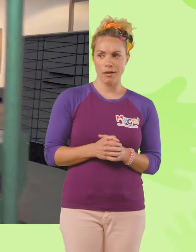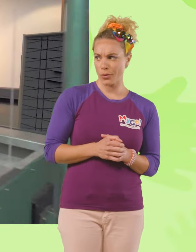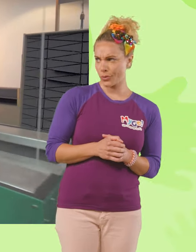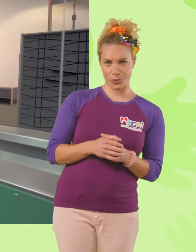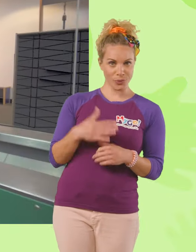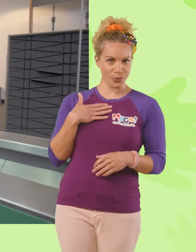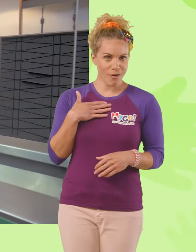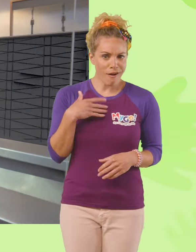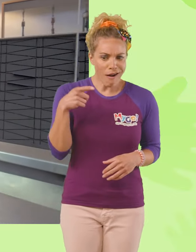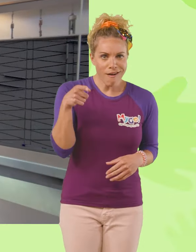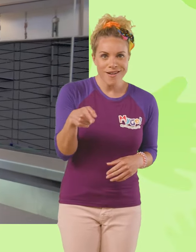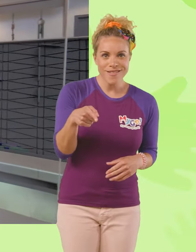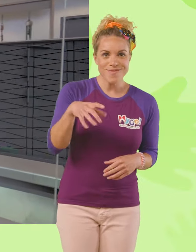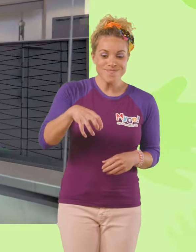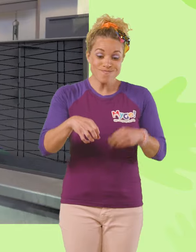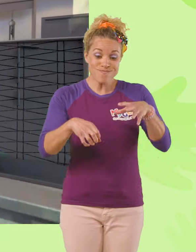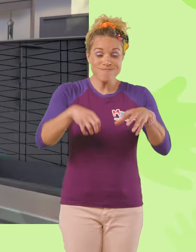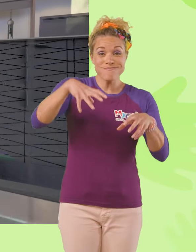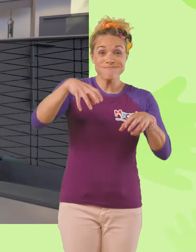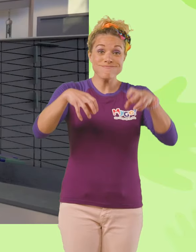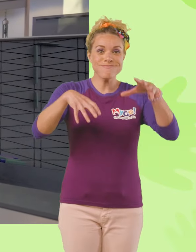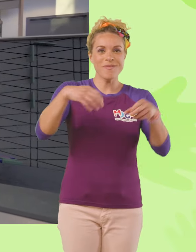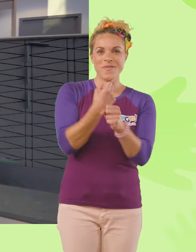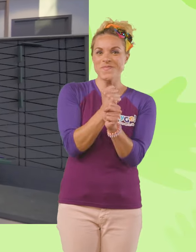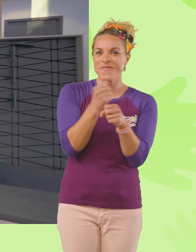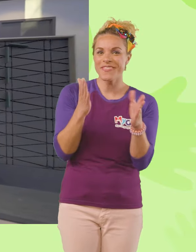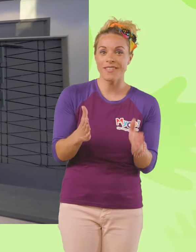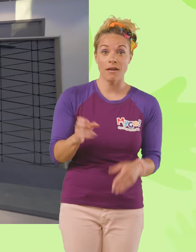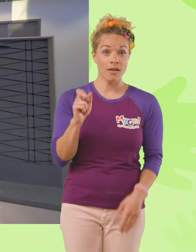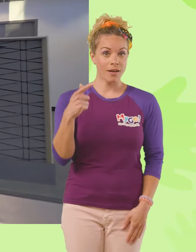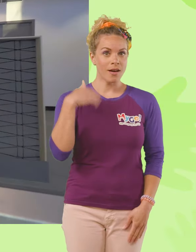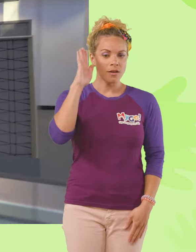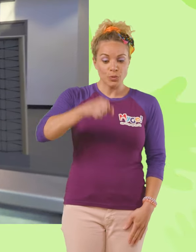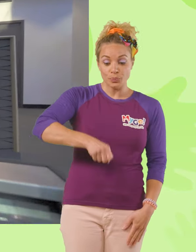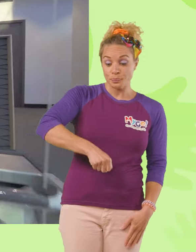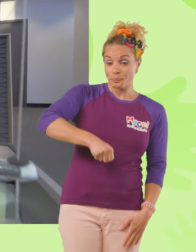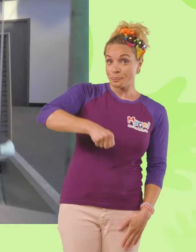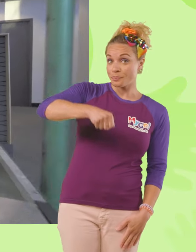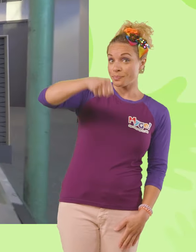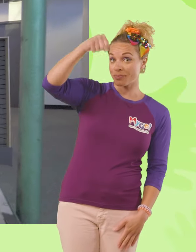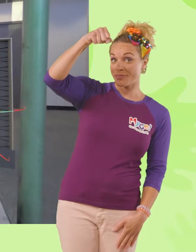Ooh, this is a bubble maker. All right, I'm gonna lift this up.